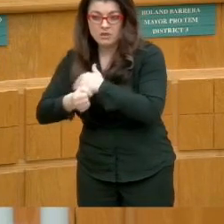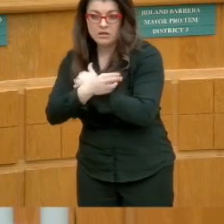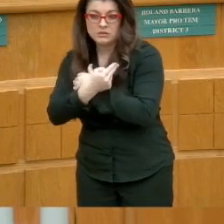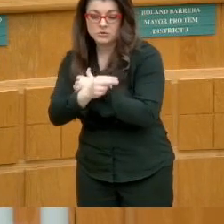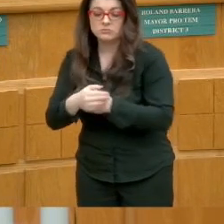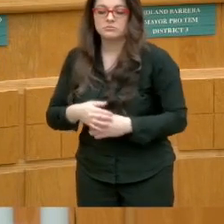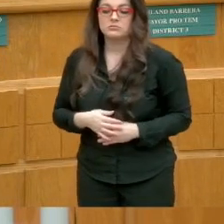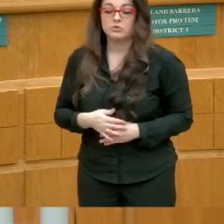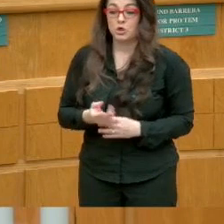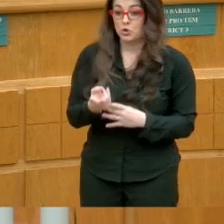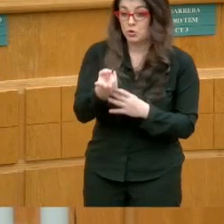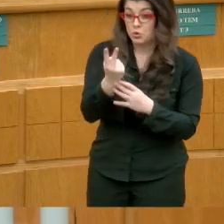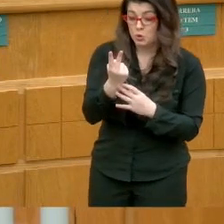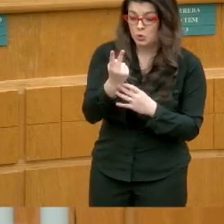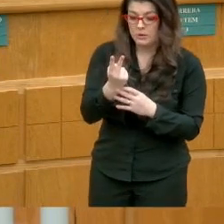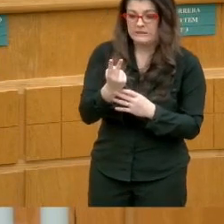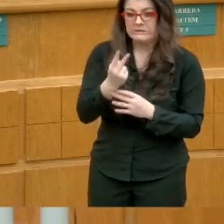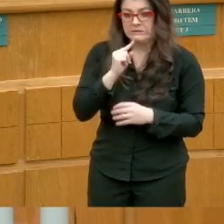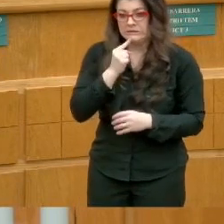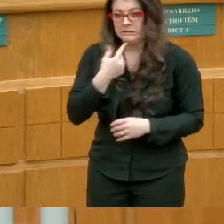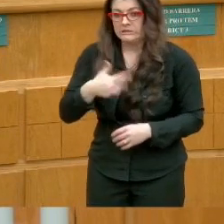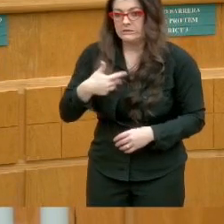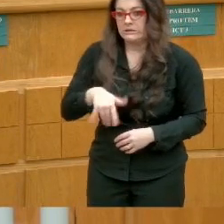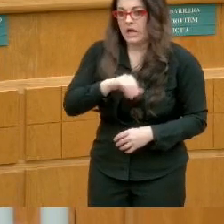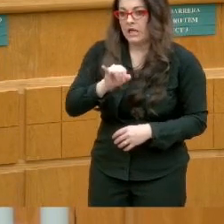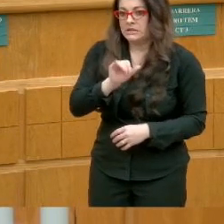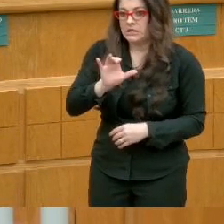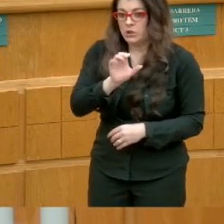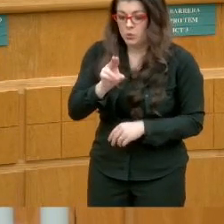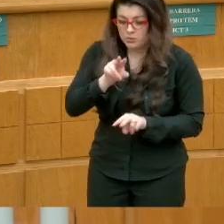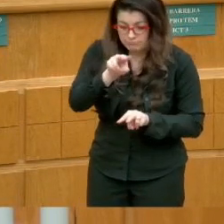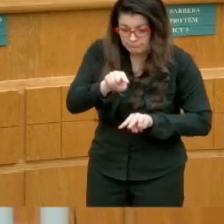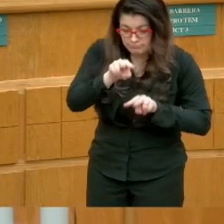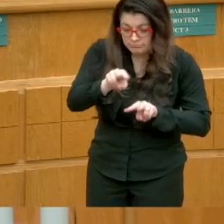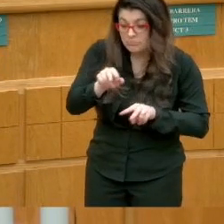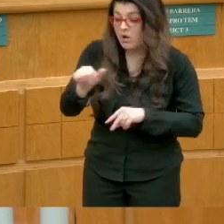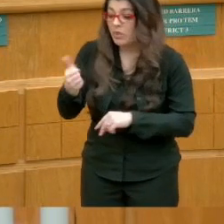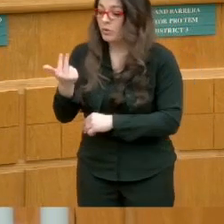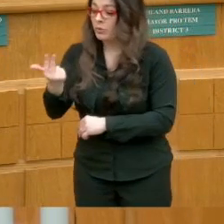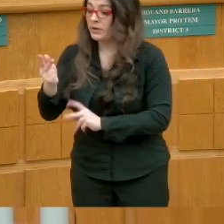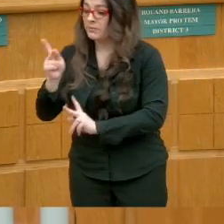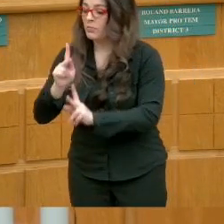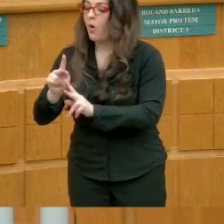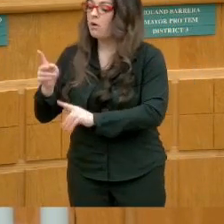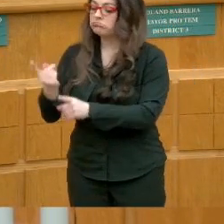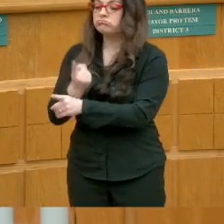2 are in intensive care, and then the remaining 3 are in regular care recovering.